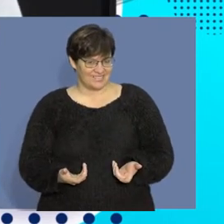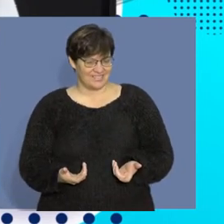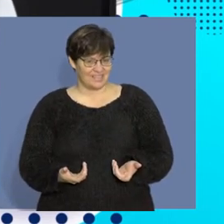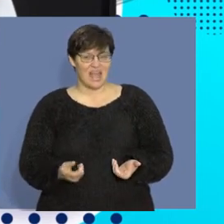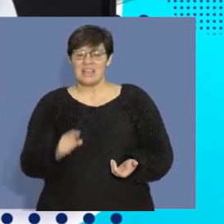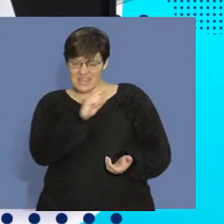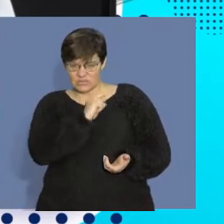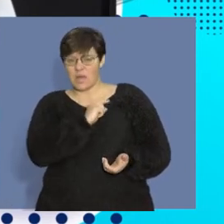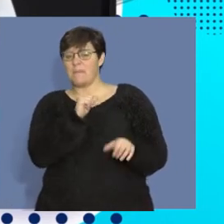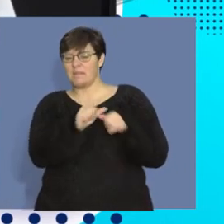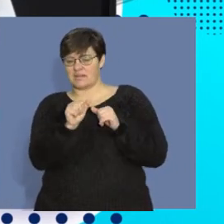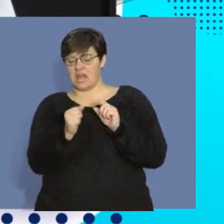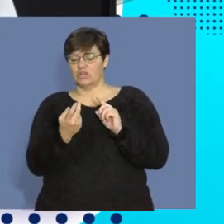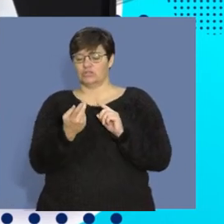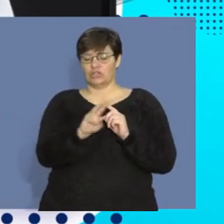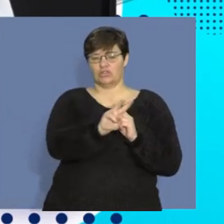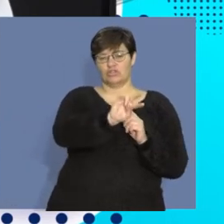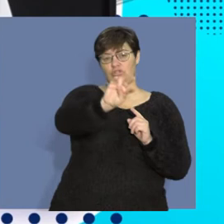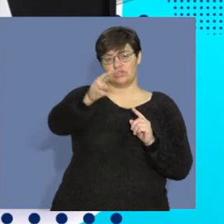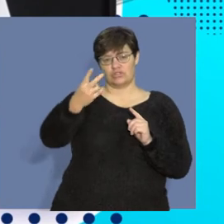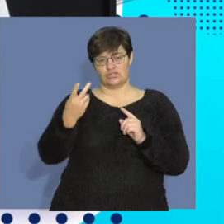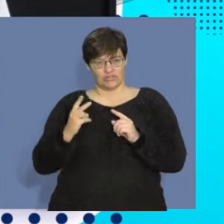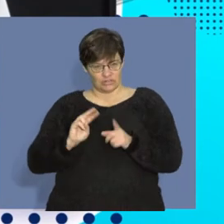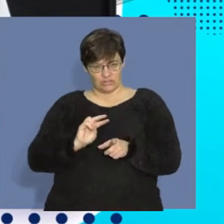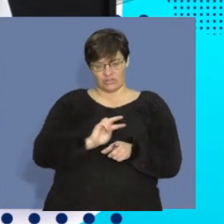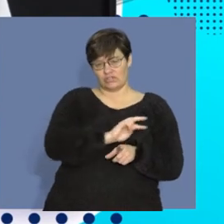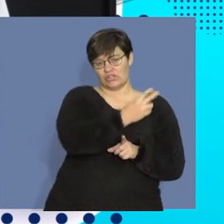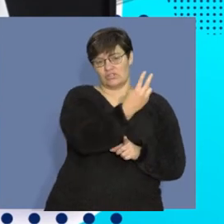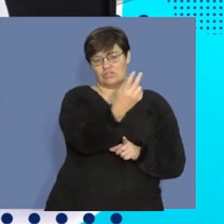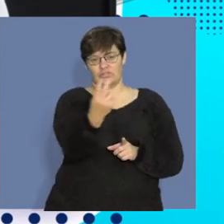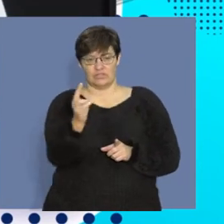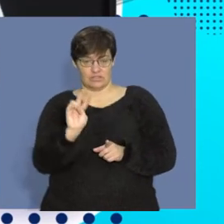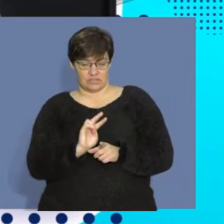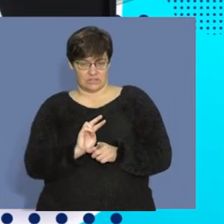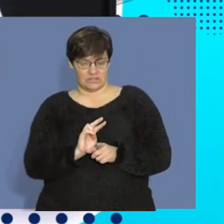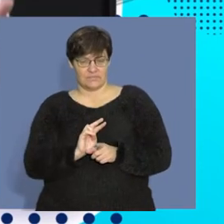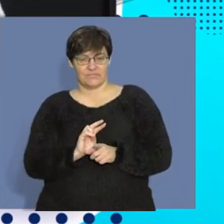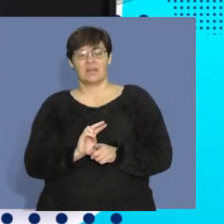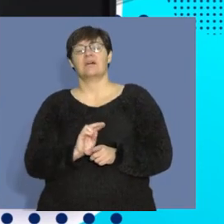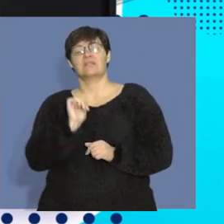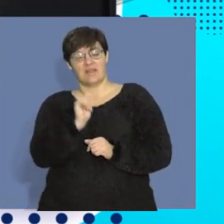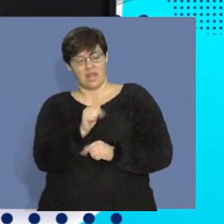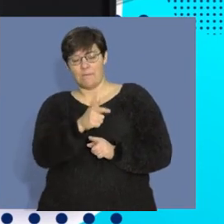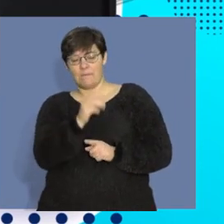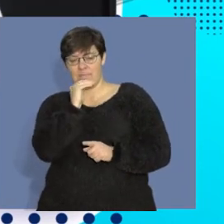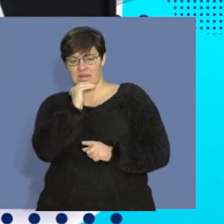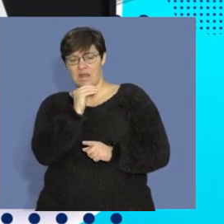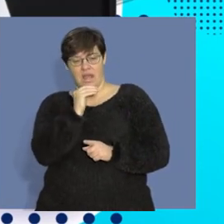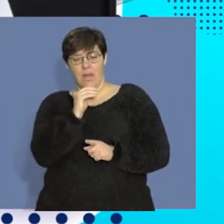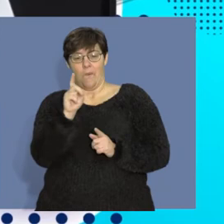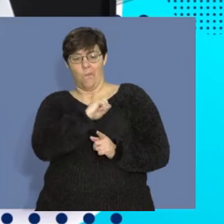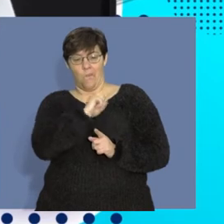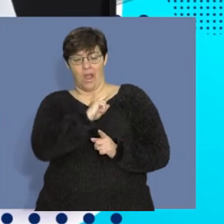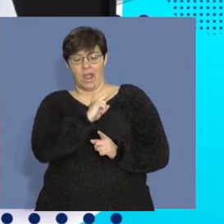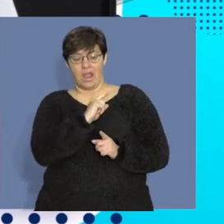they can do something untoward. What we do is we ensure that we rotate duties, and in this way, people know